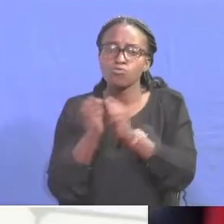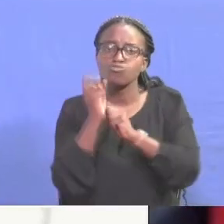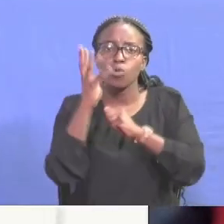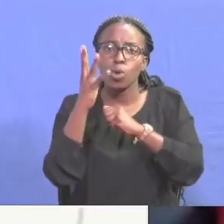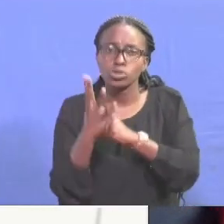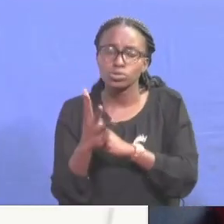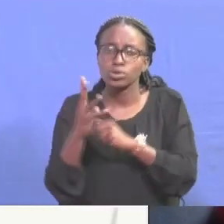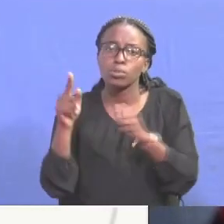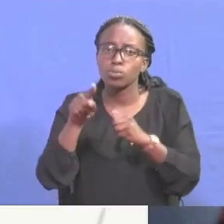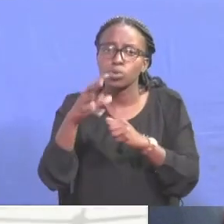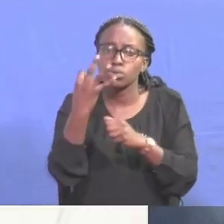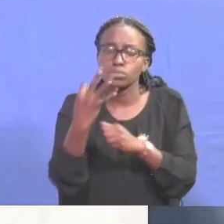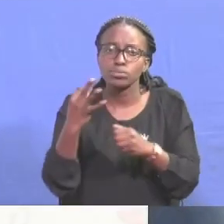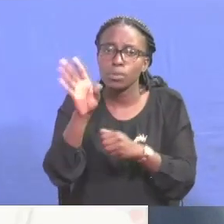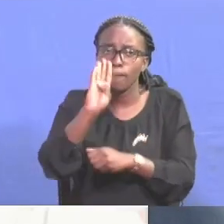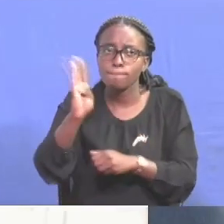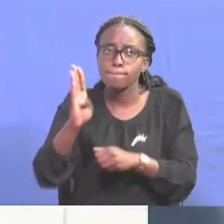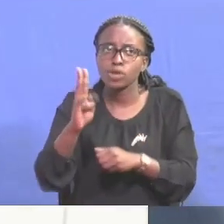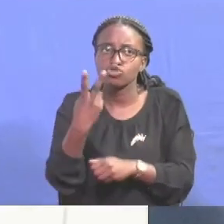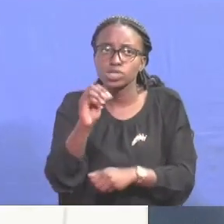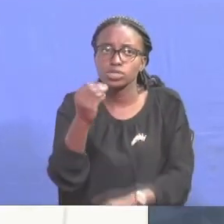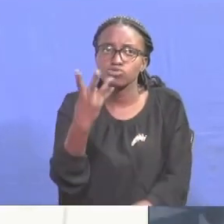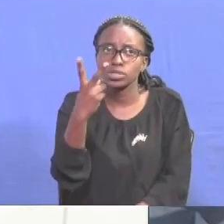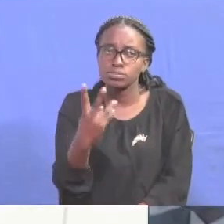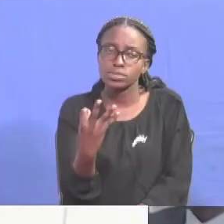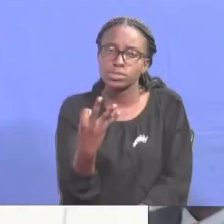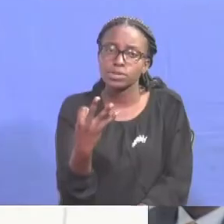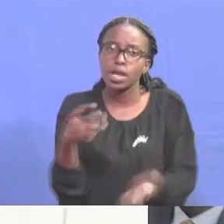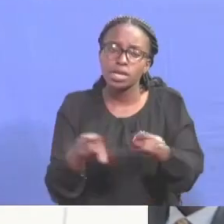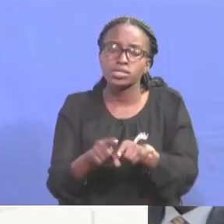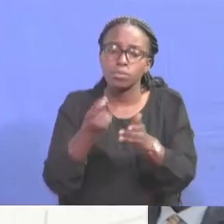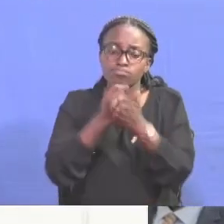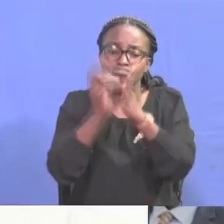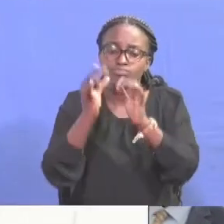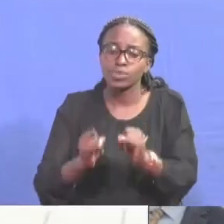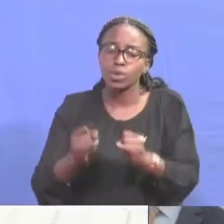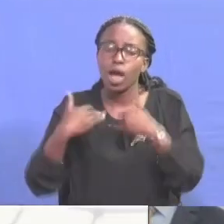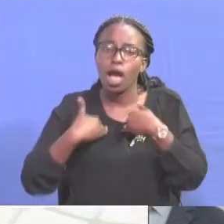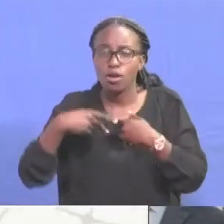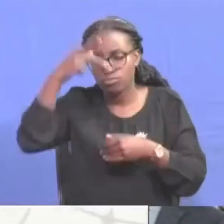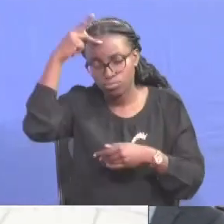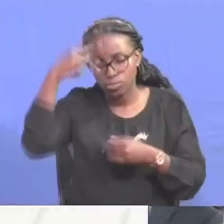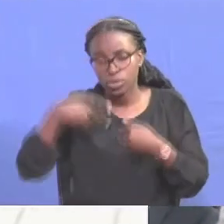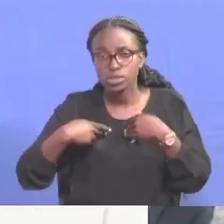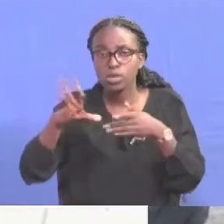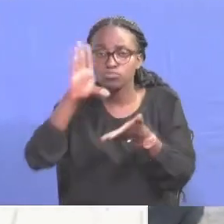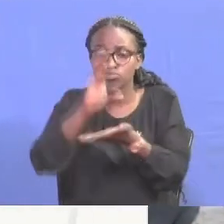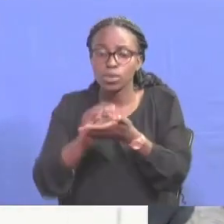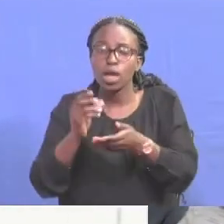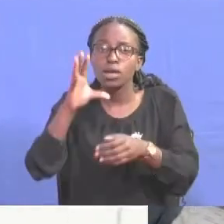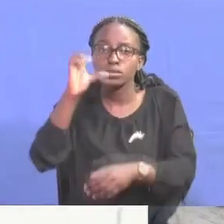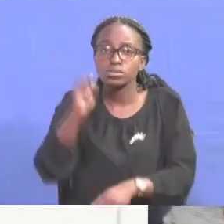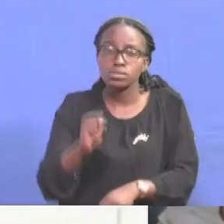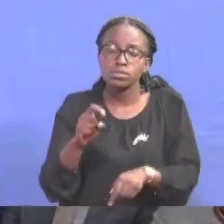billion shillings in 2023. The new drafted government policy shall see the reduction of vehicles for cabinet secretaries,